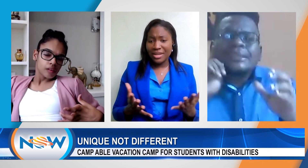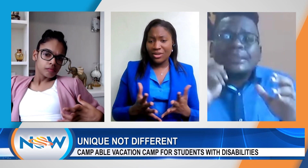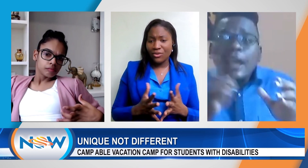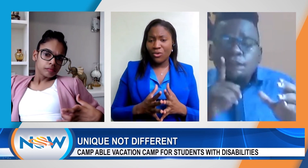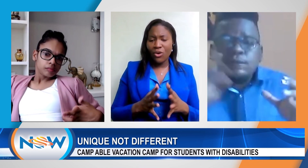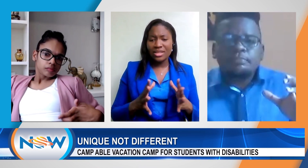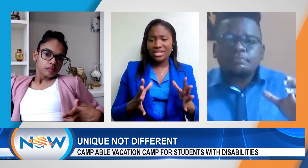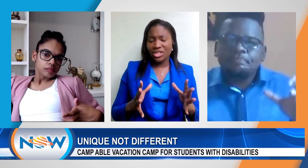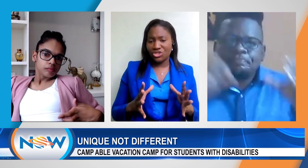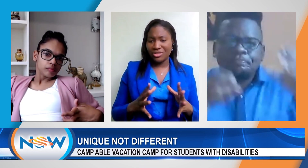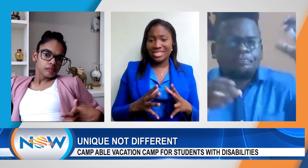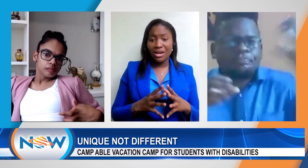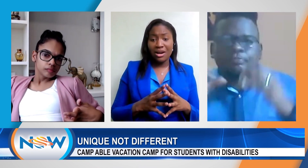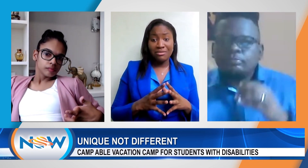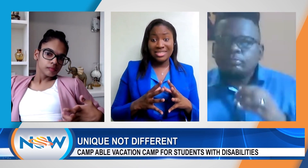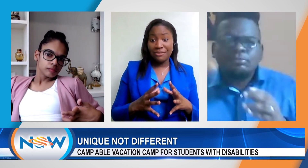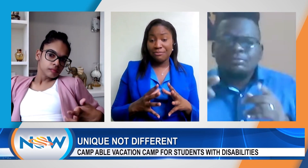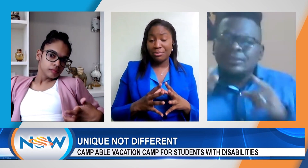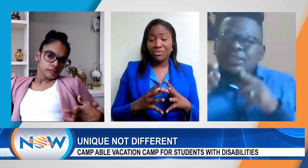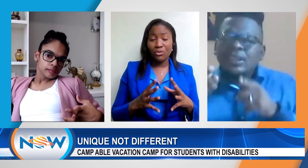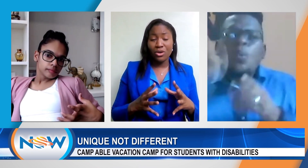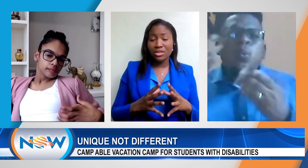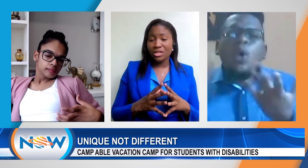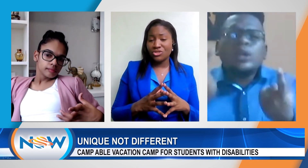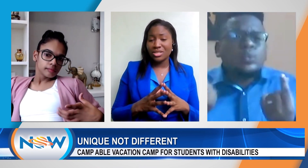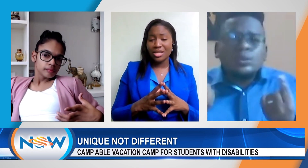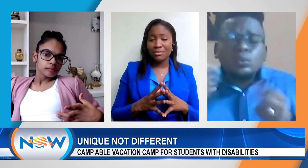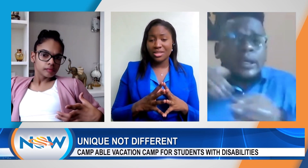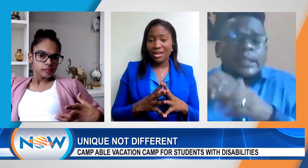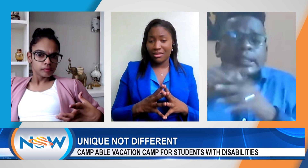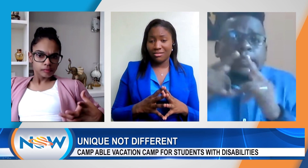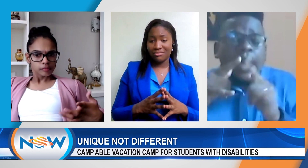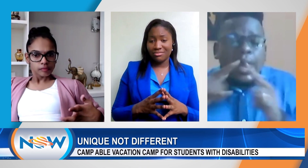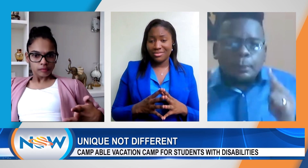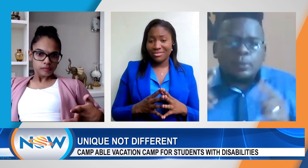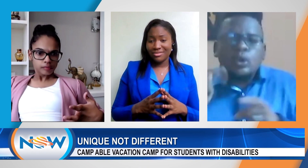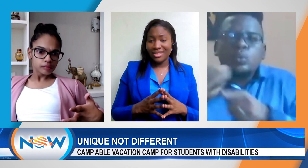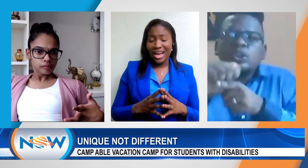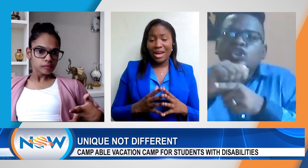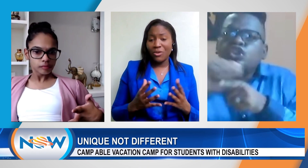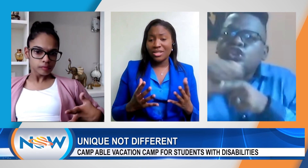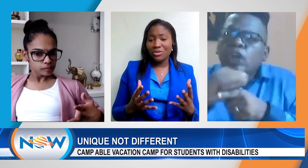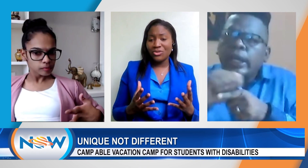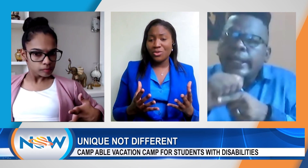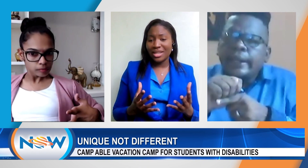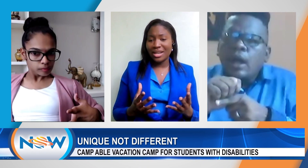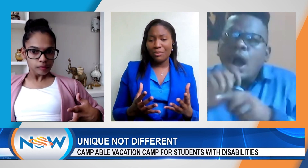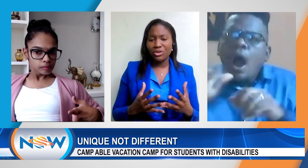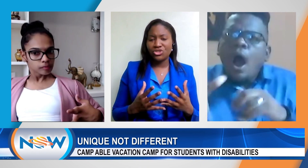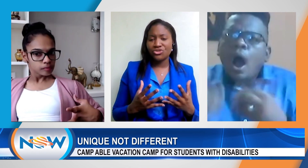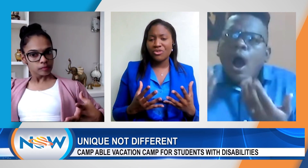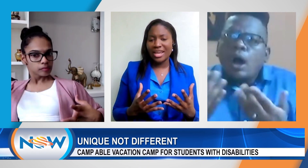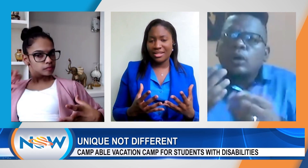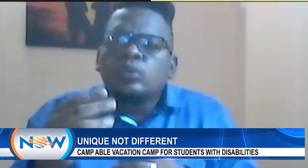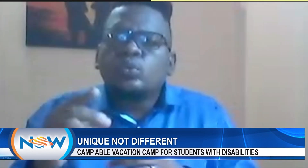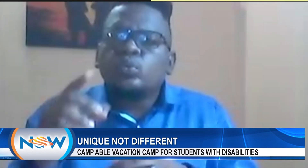Trinidad and Tobago, all these countries, deaf people from all these countries came together. And what did we do in the